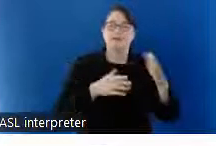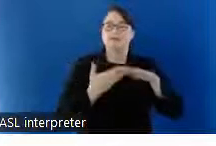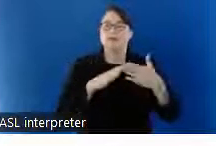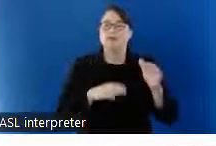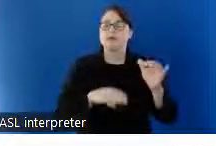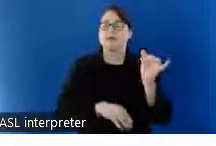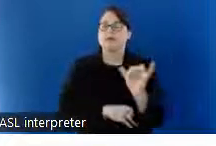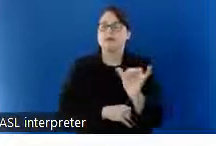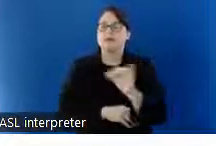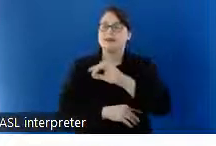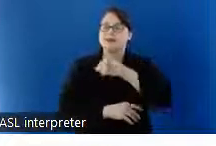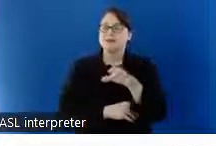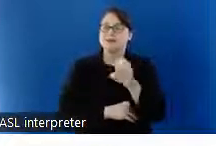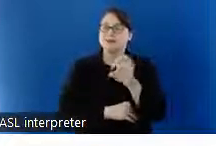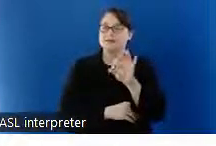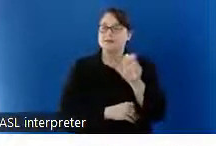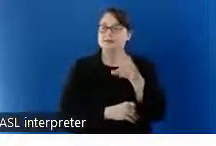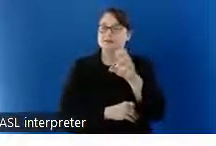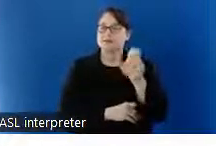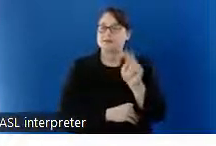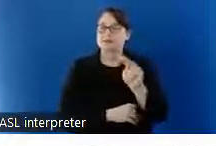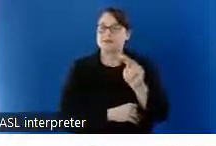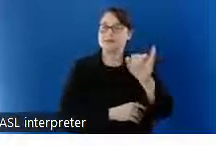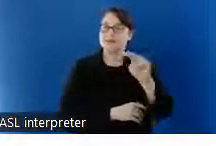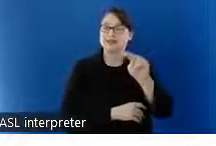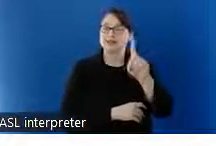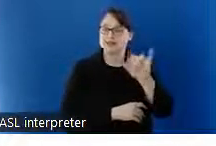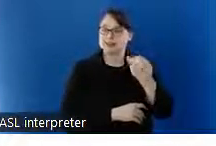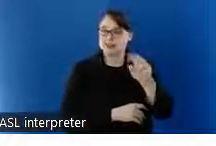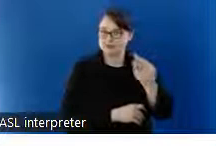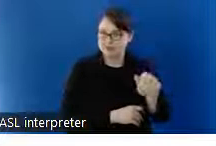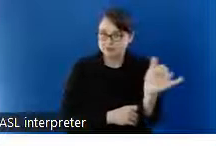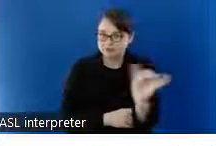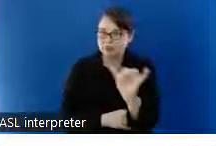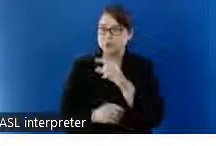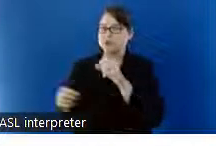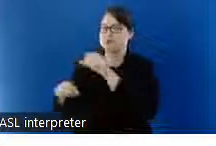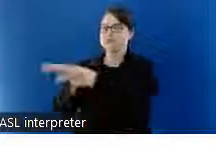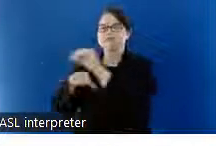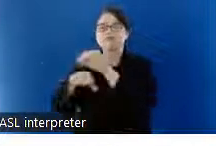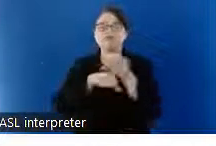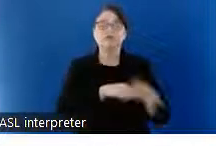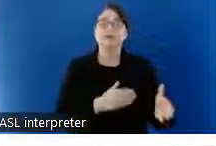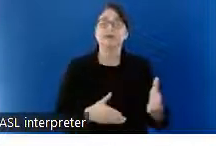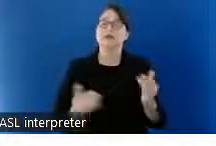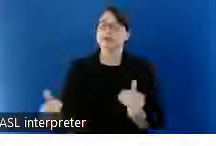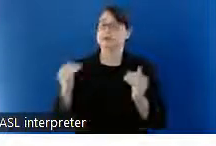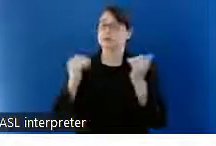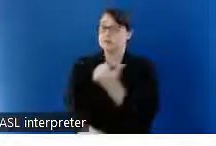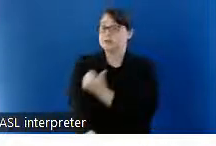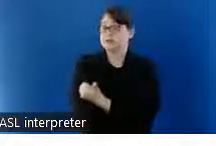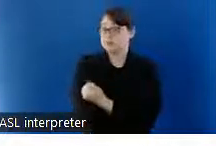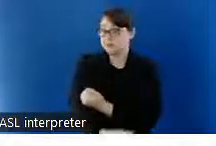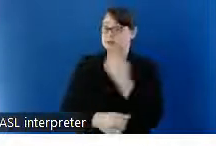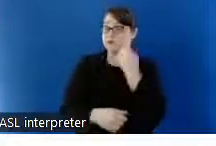Indiana. We really tried to spread out across the country. And the purpose initially was to increase COVID-19 vaccinations among